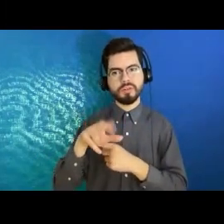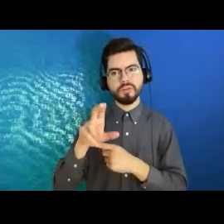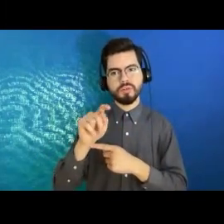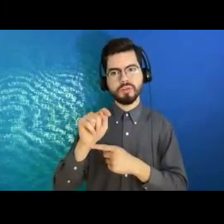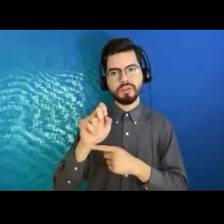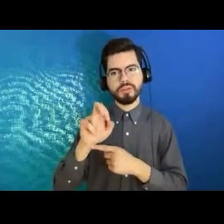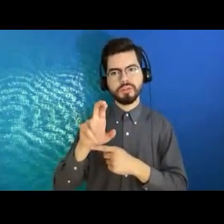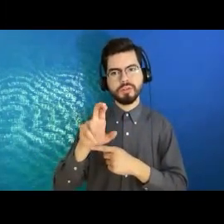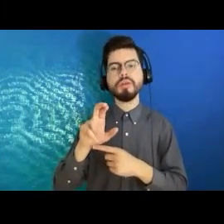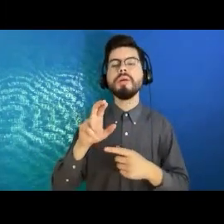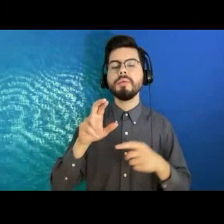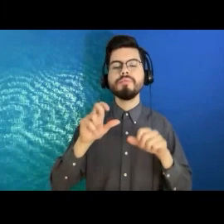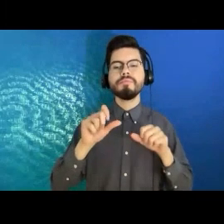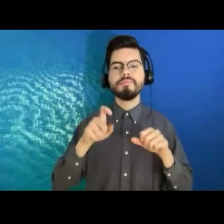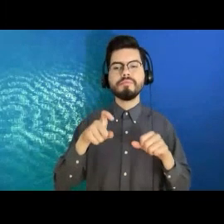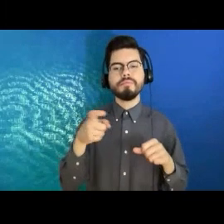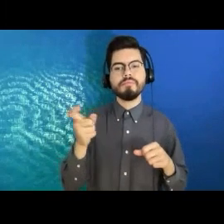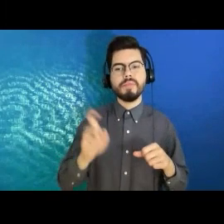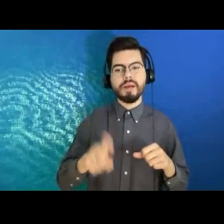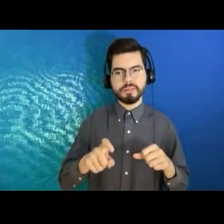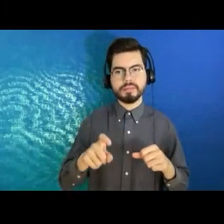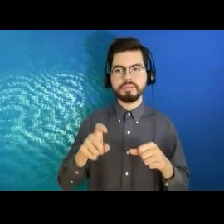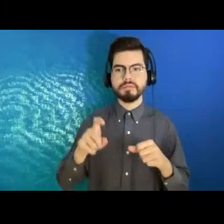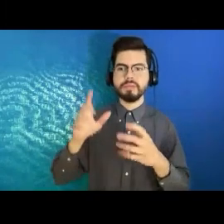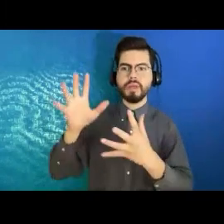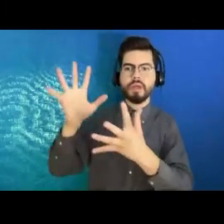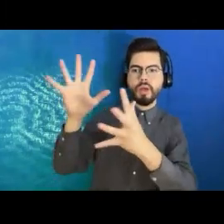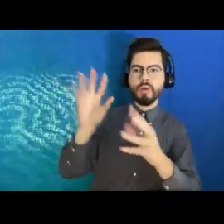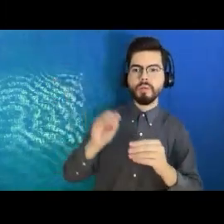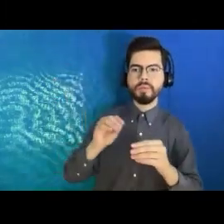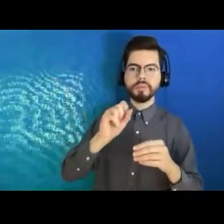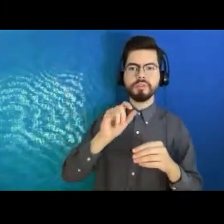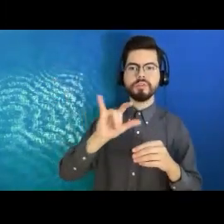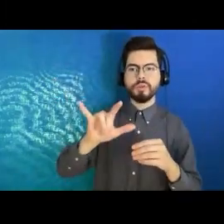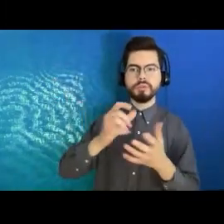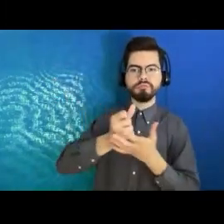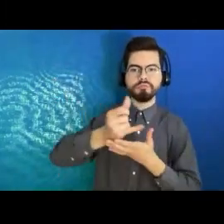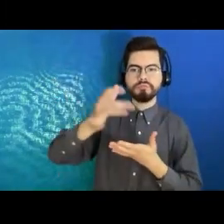carbon. That is the bank at which this ecosystem is relying on.